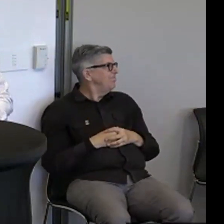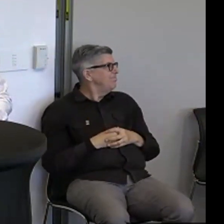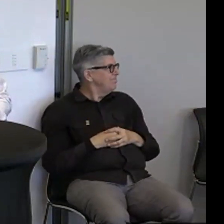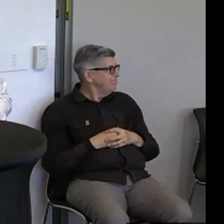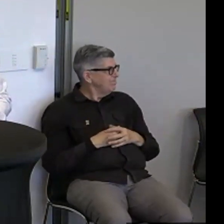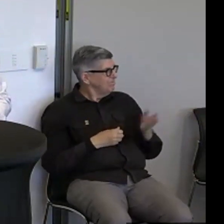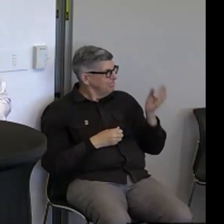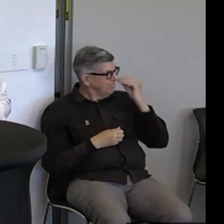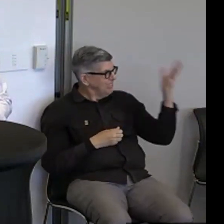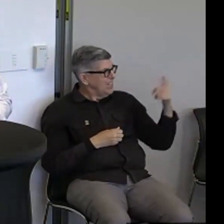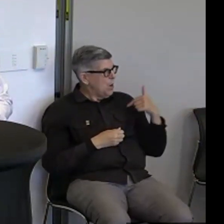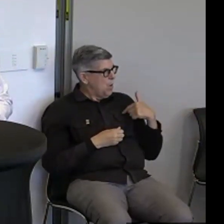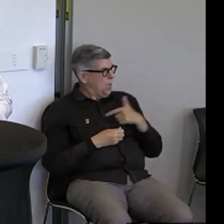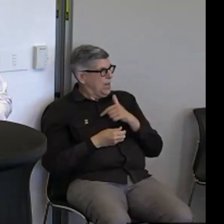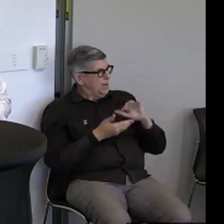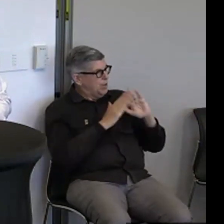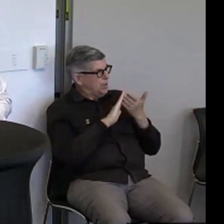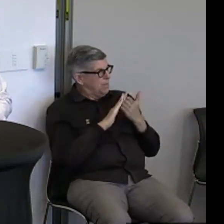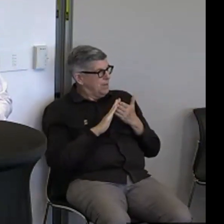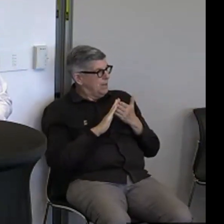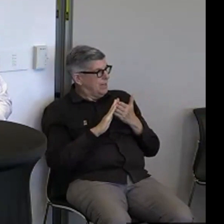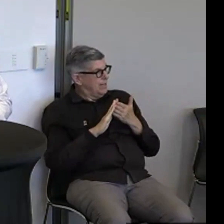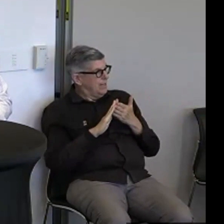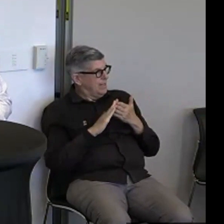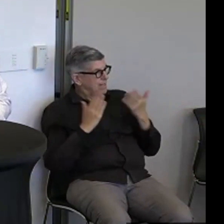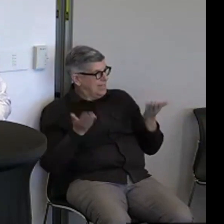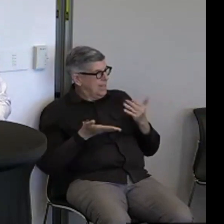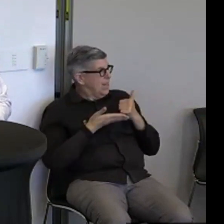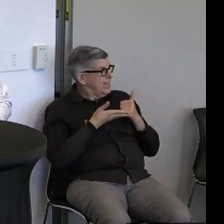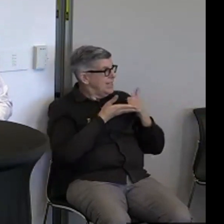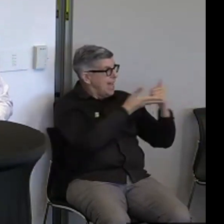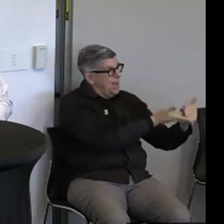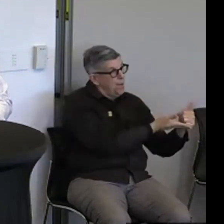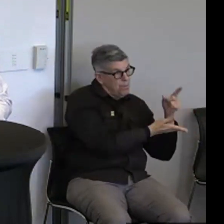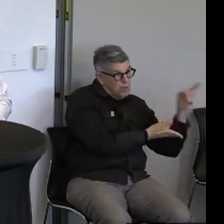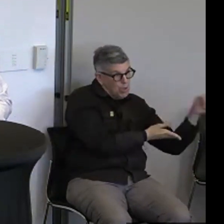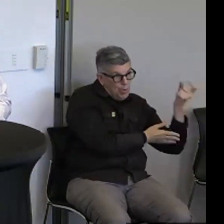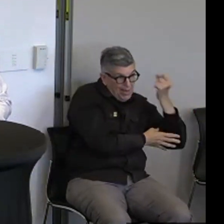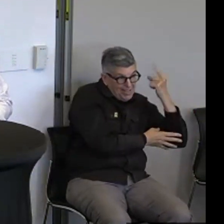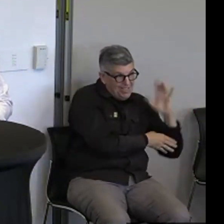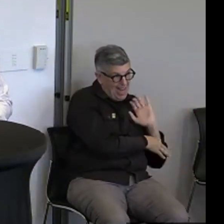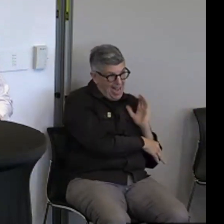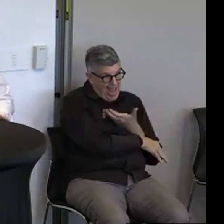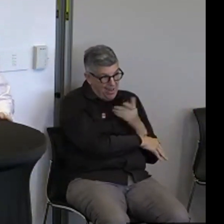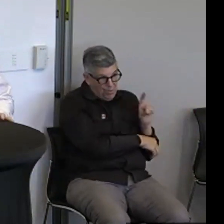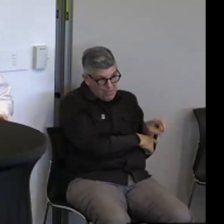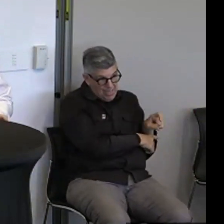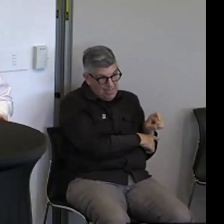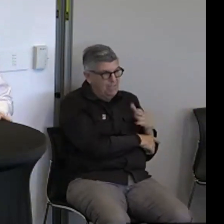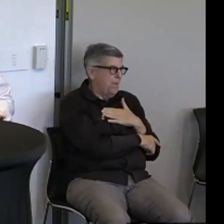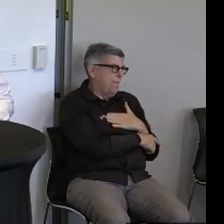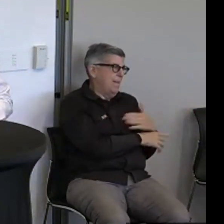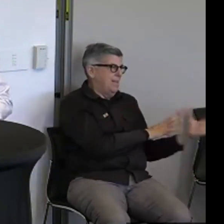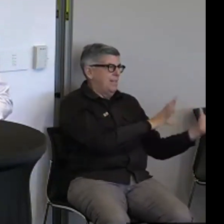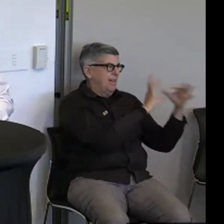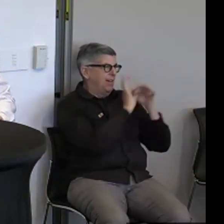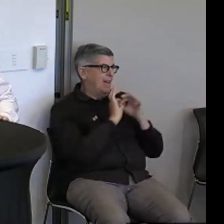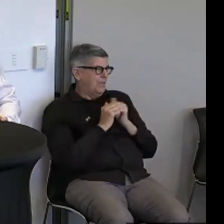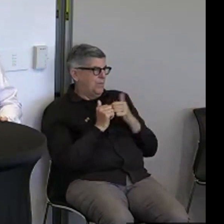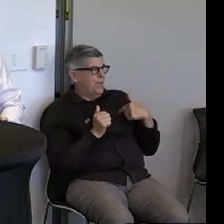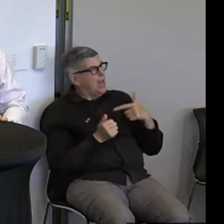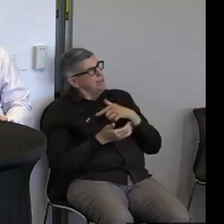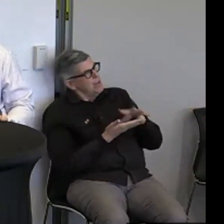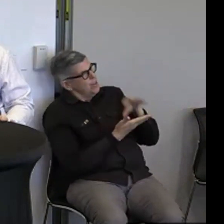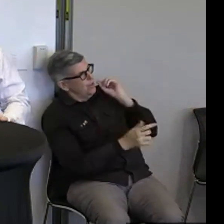We are a community that is here to help you know what the actual needs are. Please connect with us and learn from